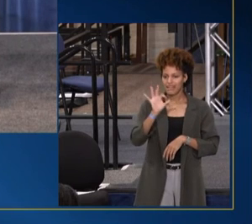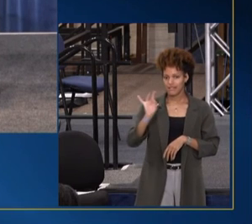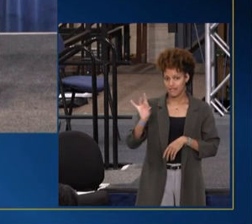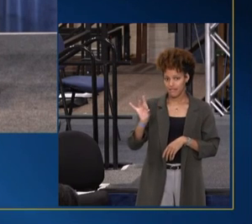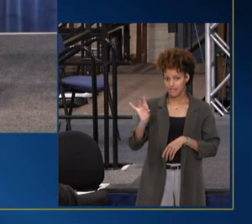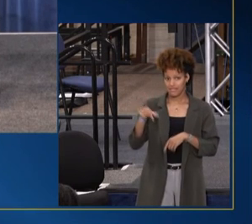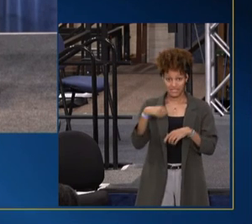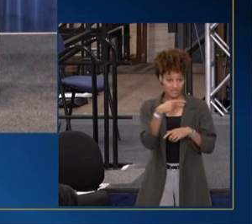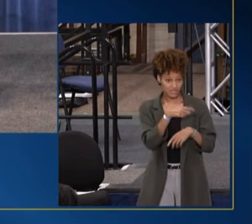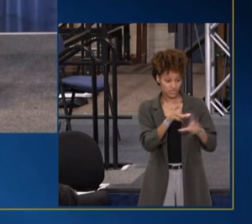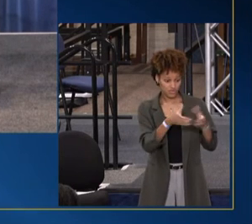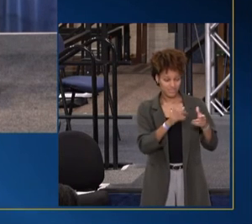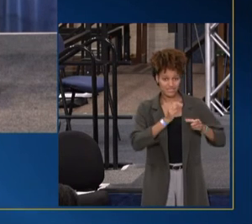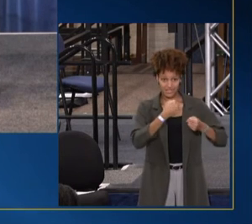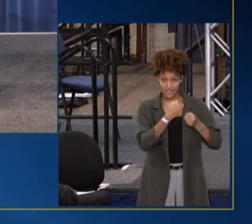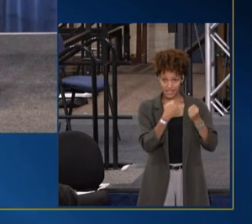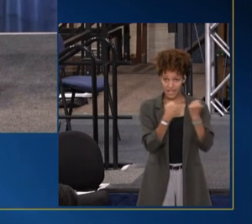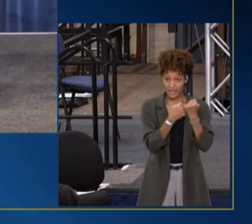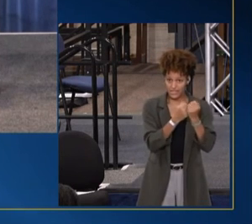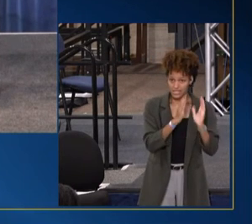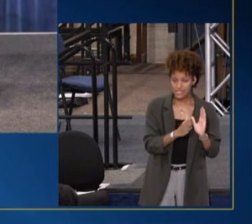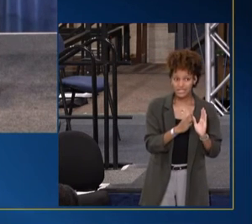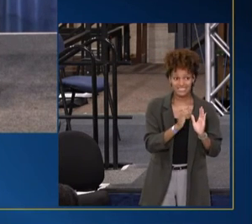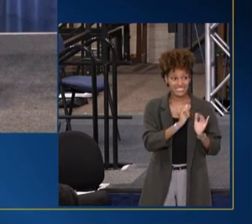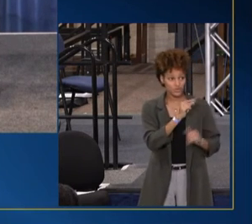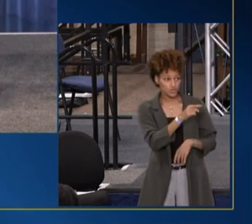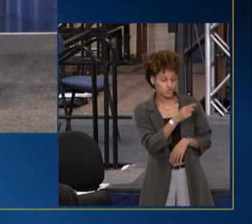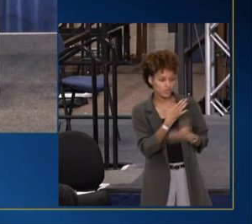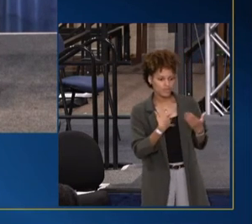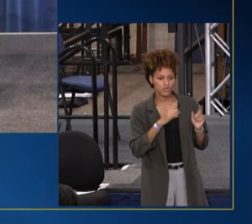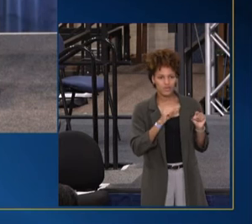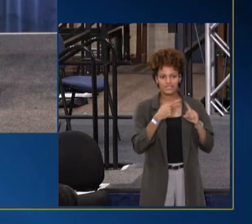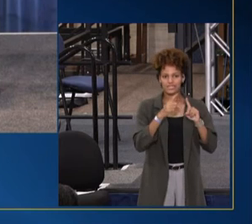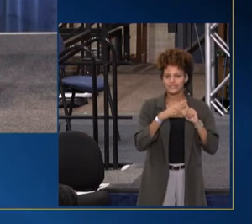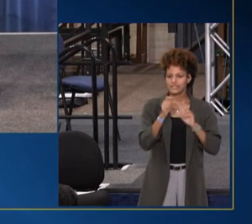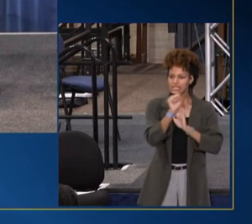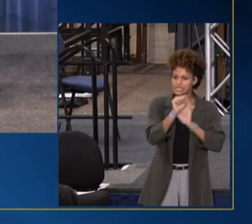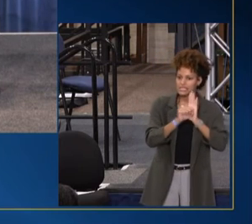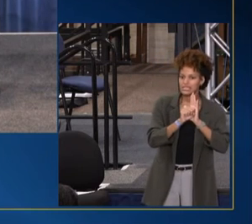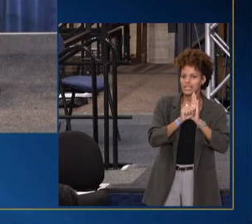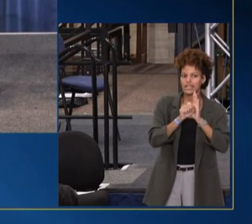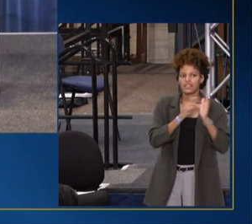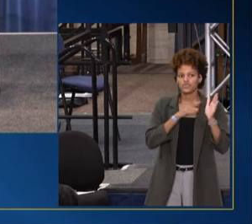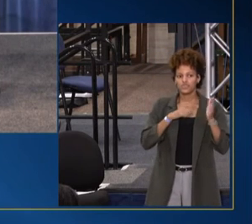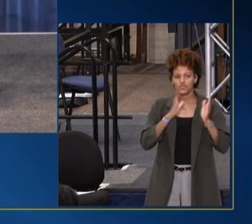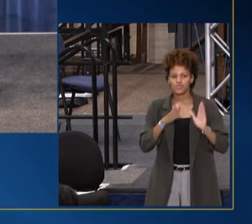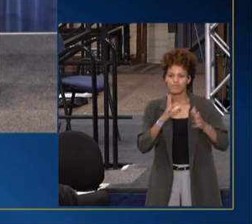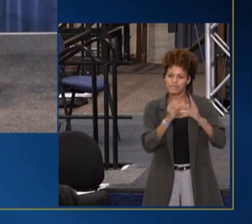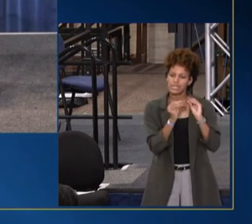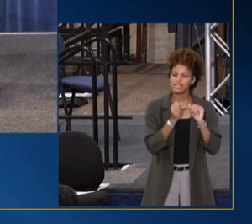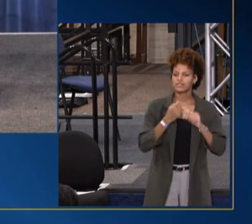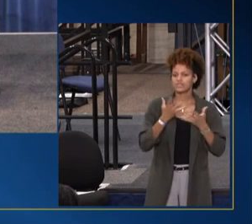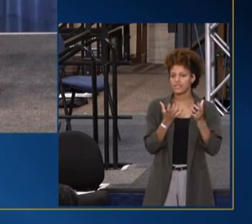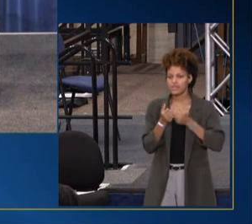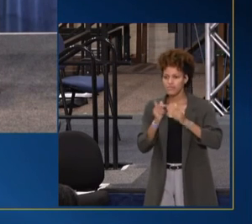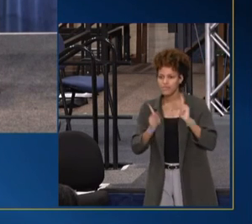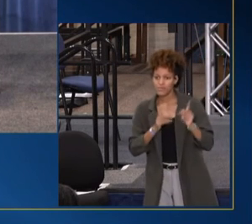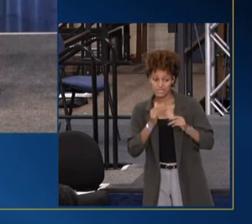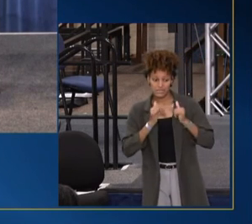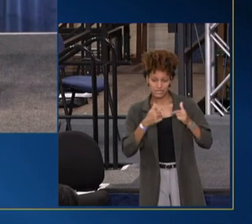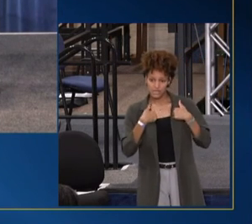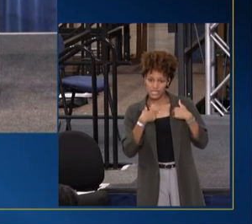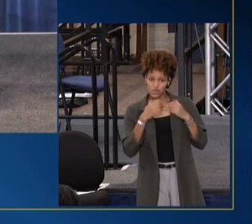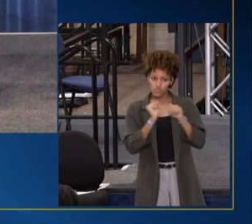These are advocates who, like you, are going to state legislatures. They're talking to people like me. They're, you know, they're working with families,